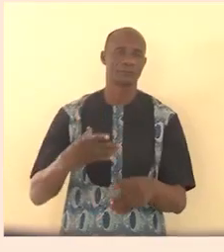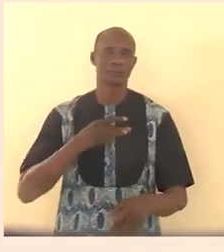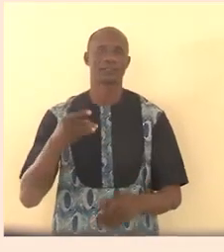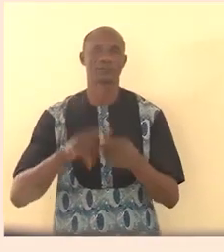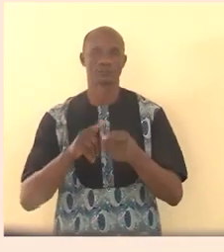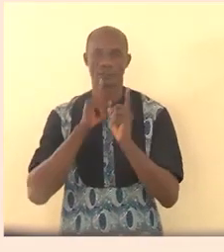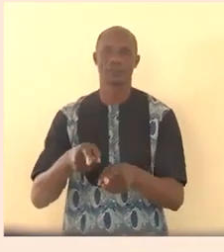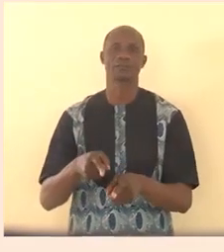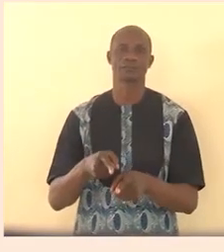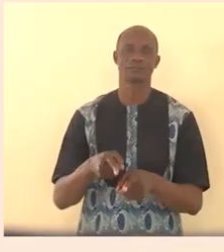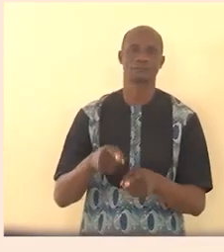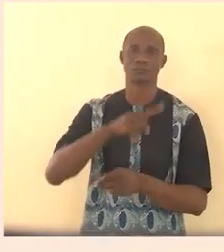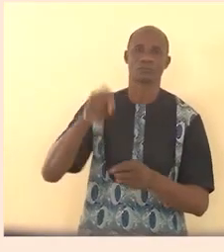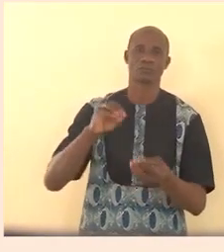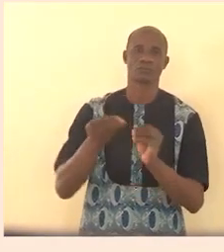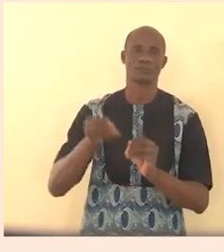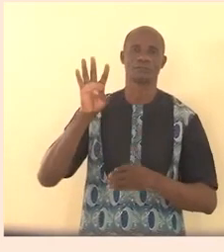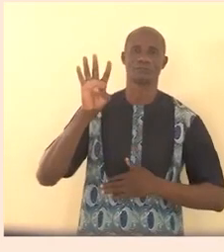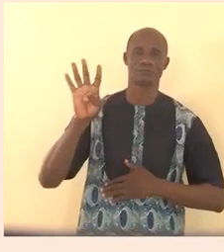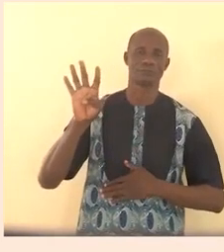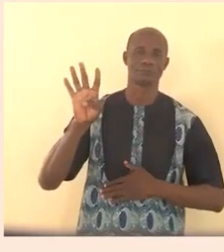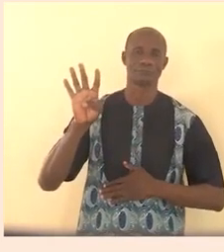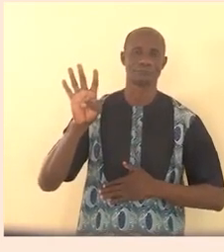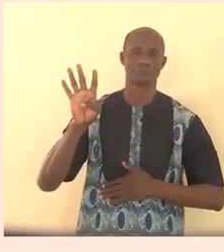I'd like to answer question number 4.